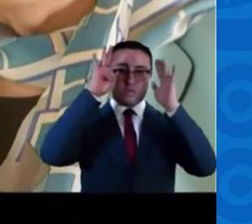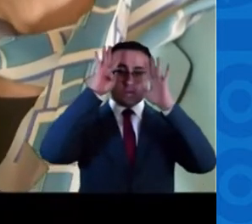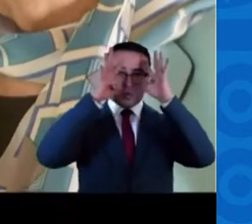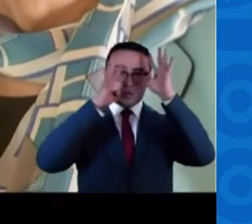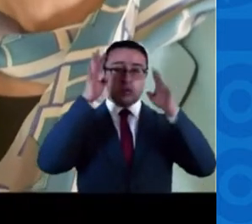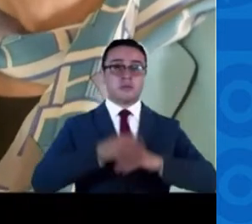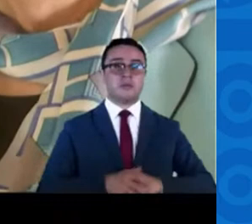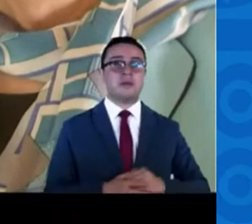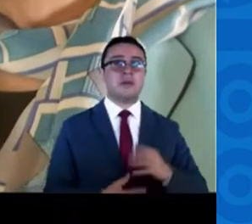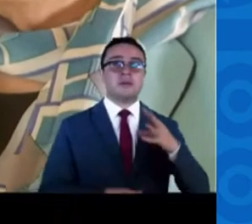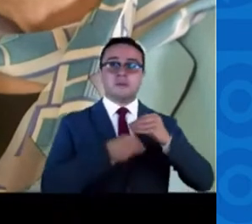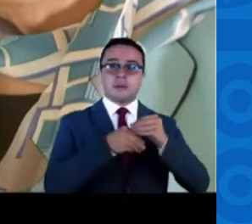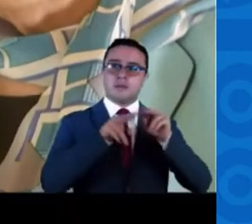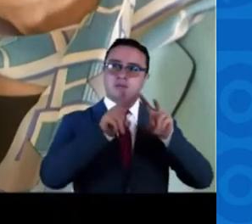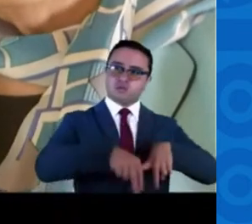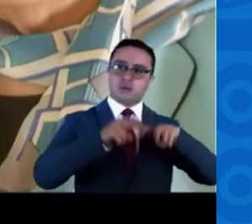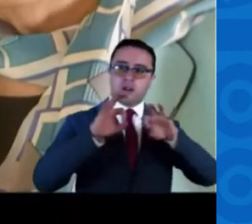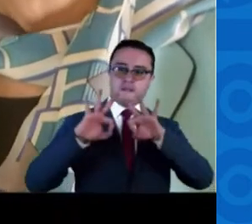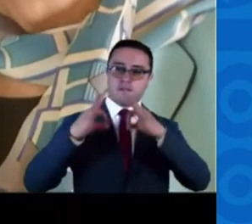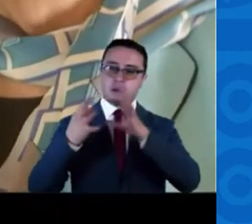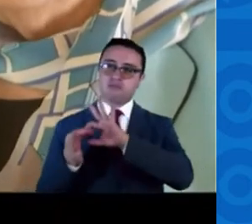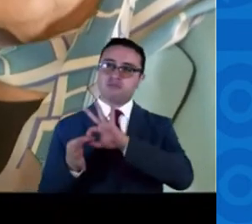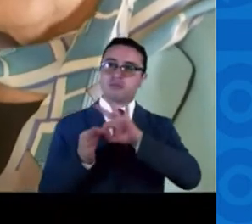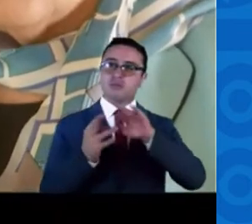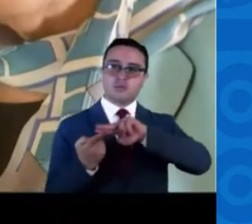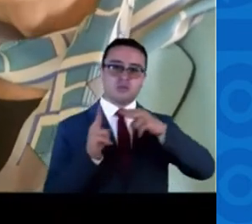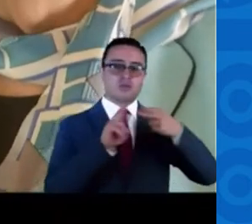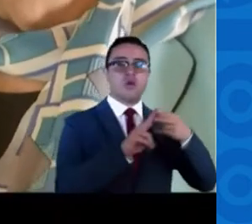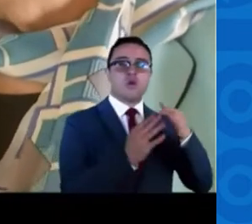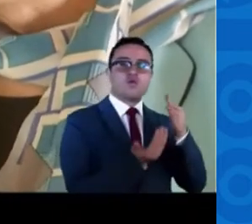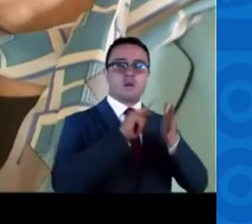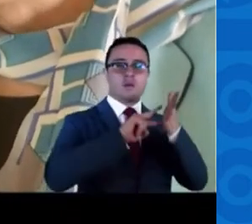to approach the climate action